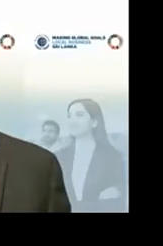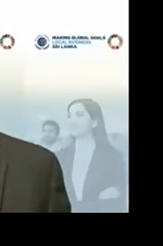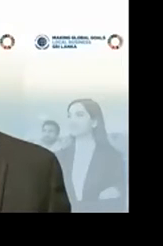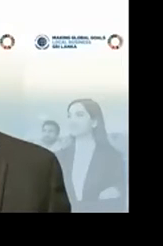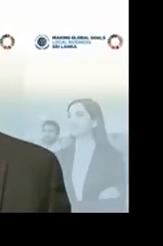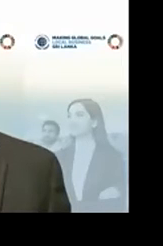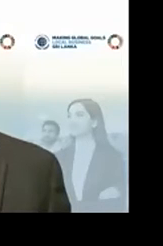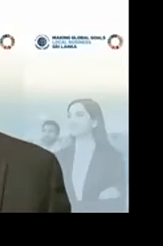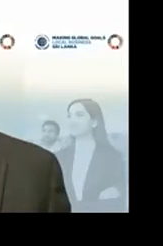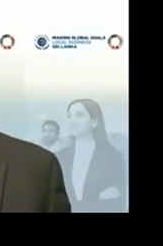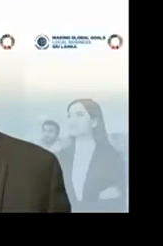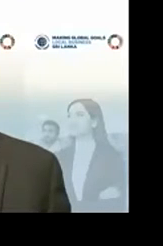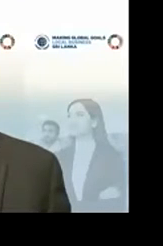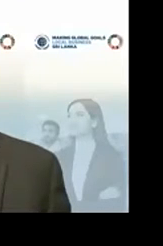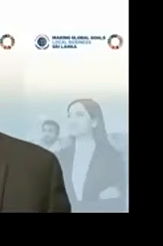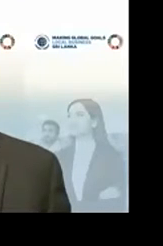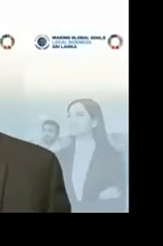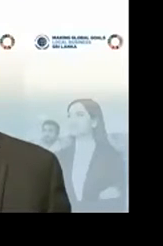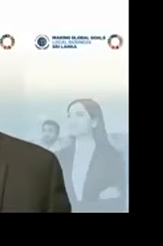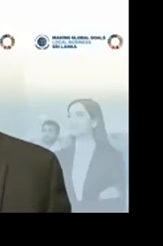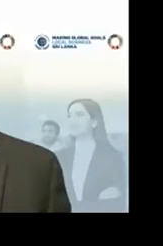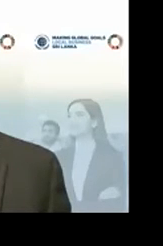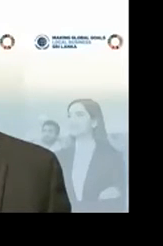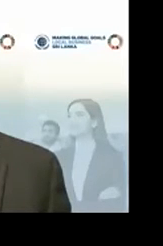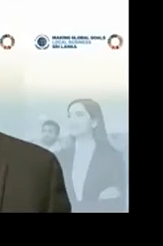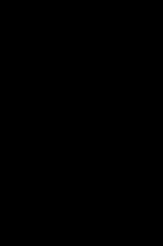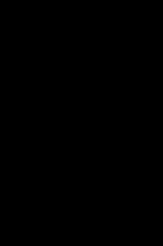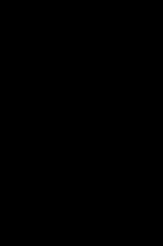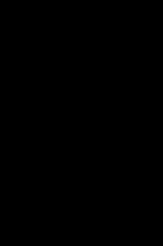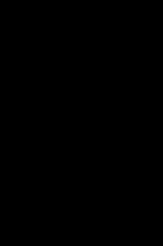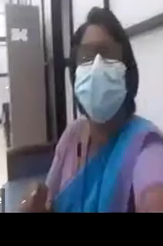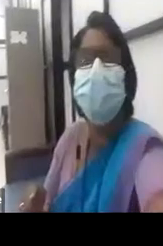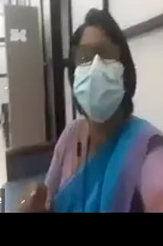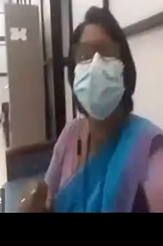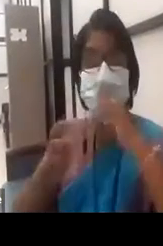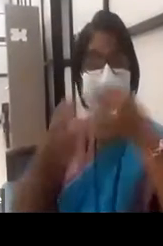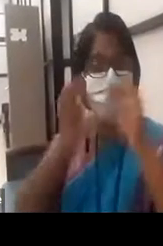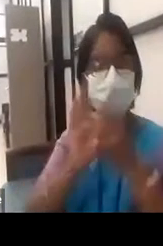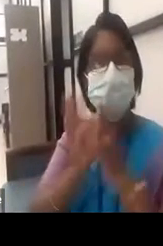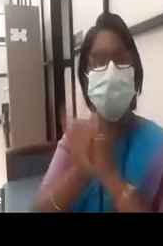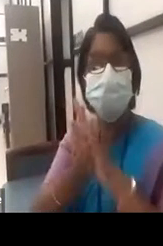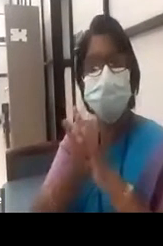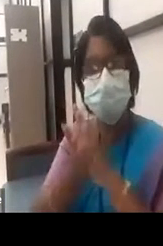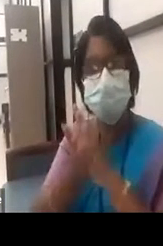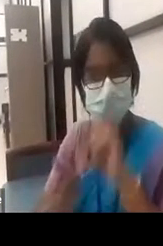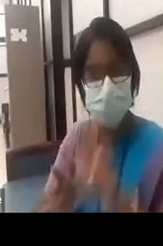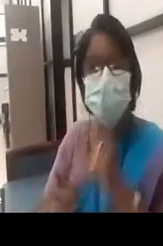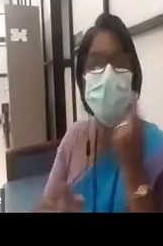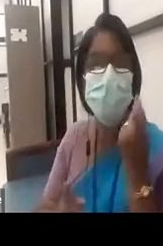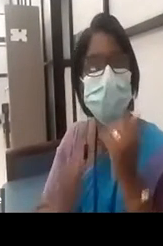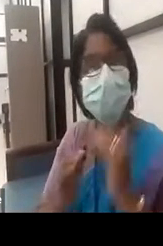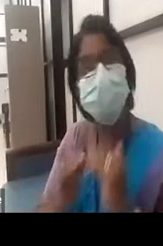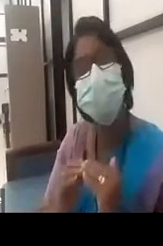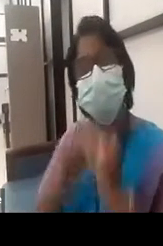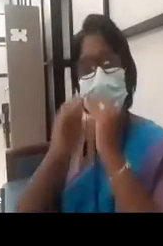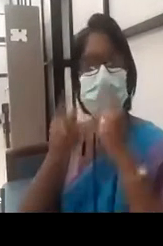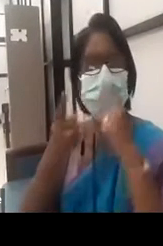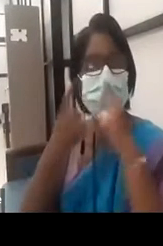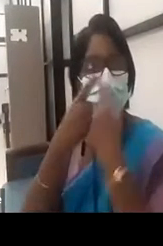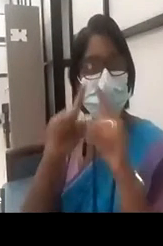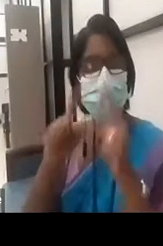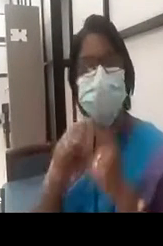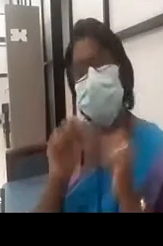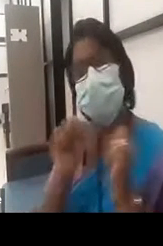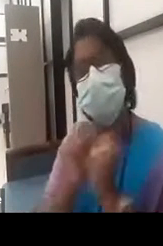manifesto has very clearly outlined development of SMEs in many ways. And if you see, we have added a bunch